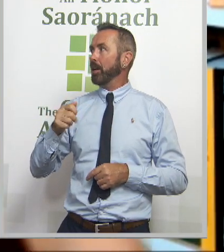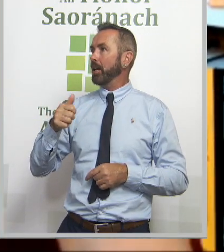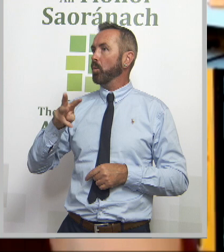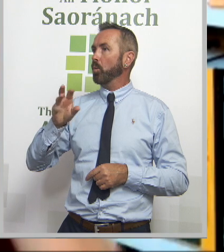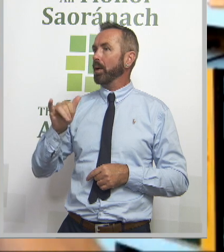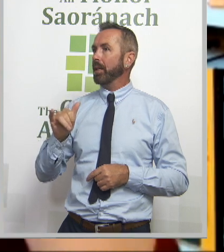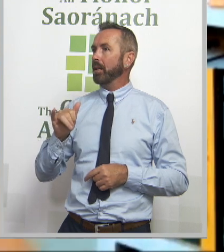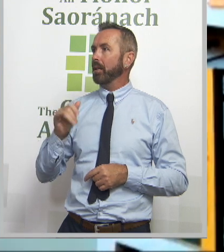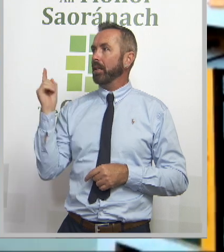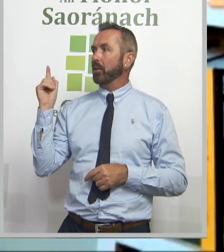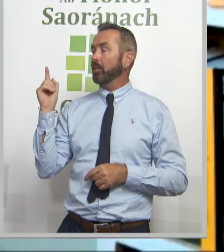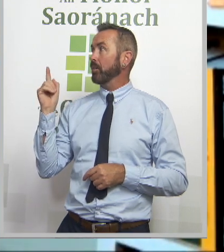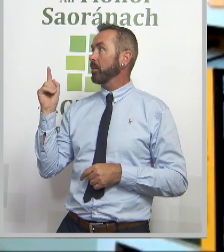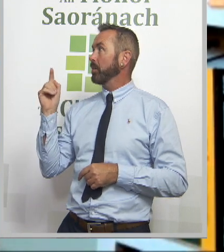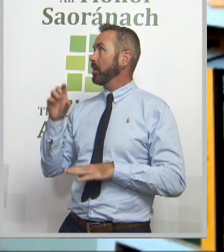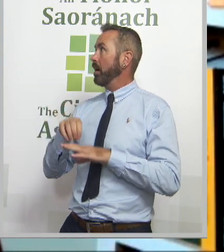us? Great.